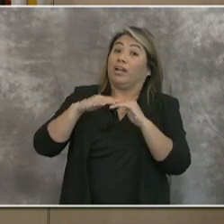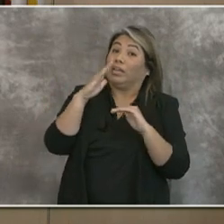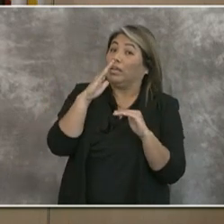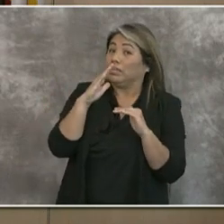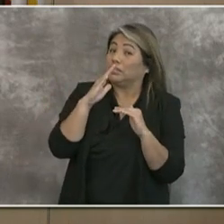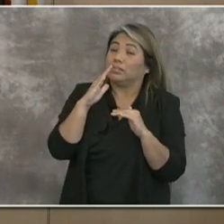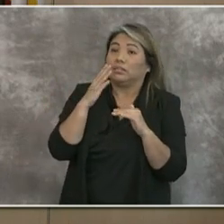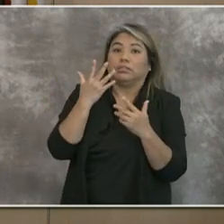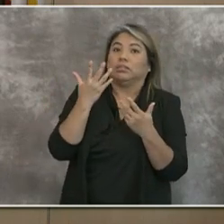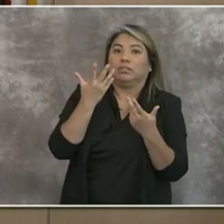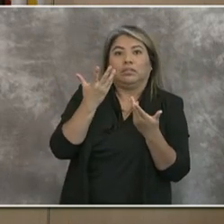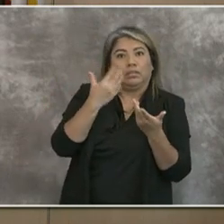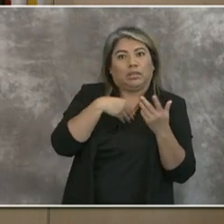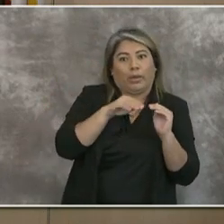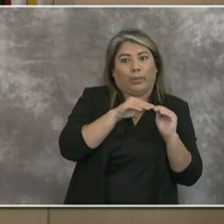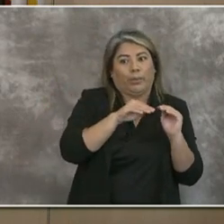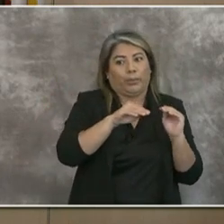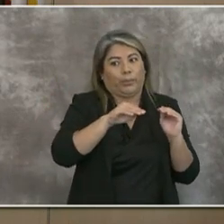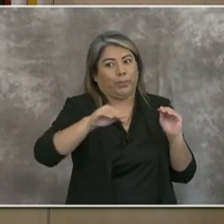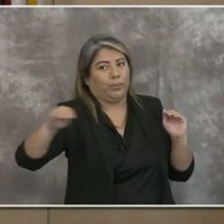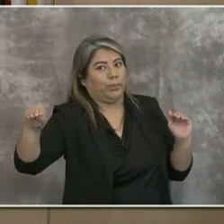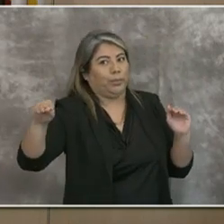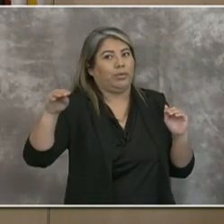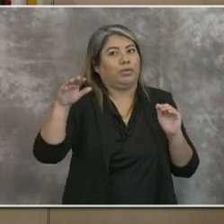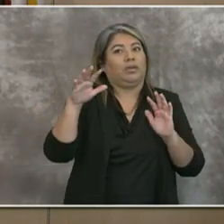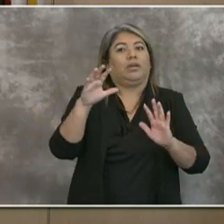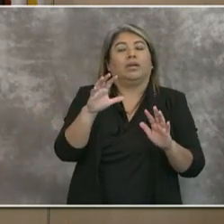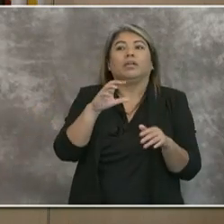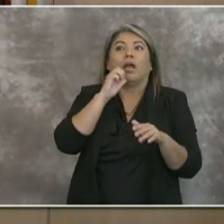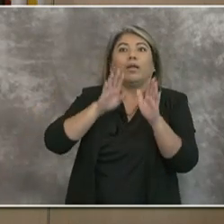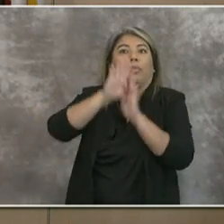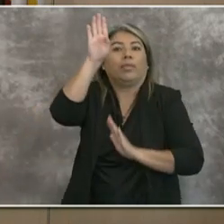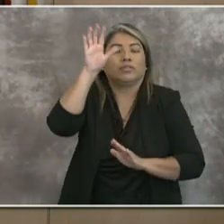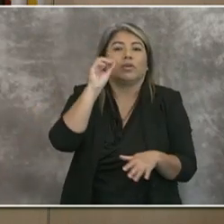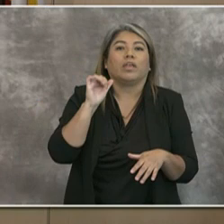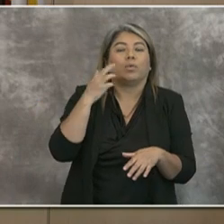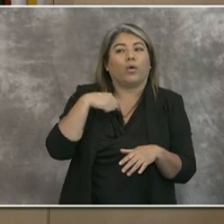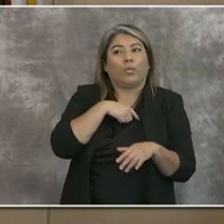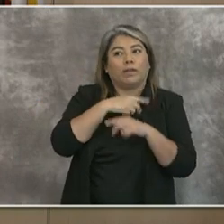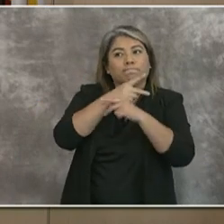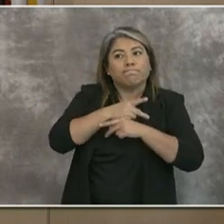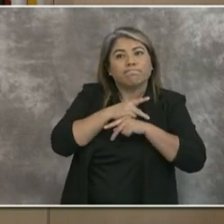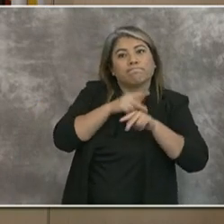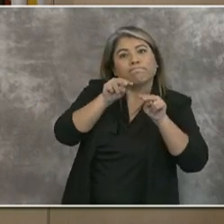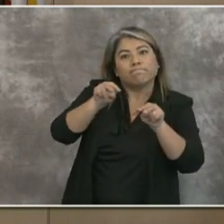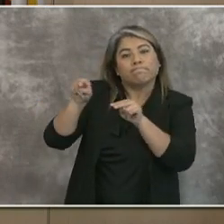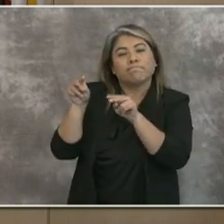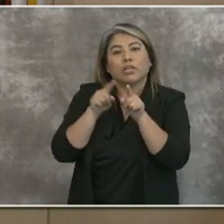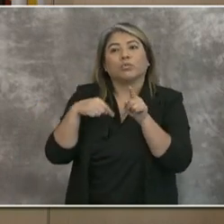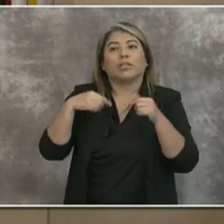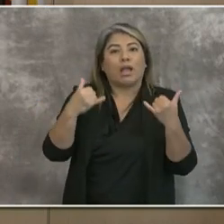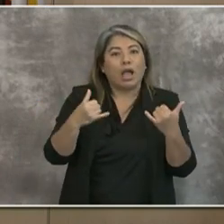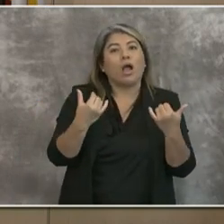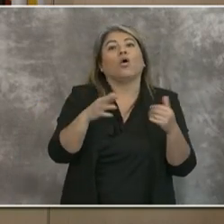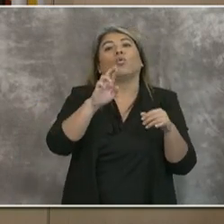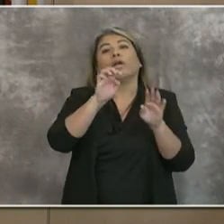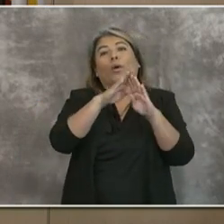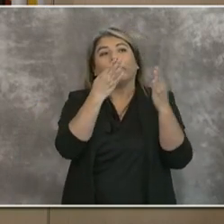from skyrocketing. And we just have to be vigilant and continuing to monitor as we now open up